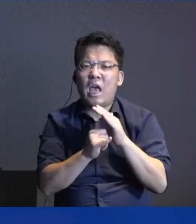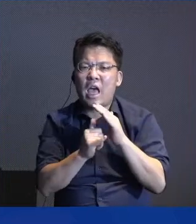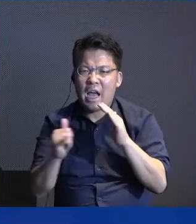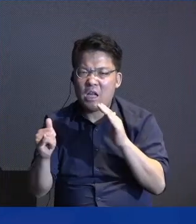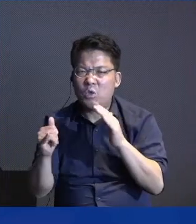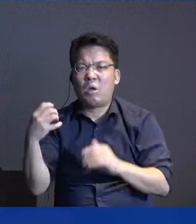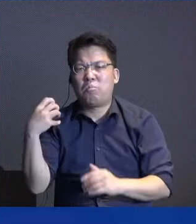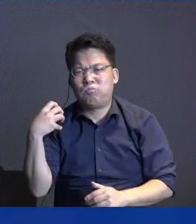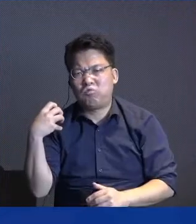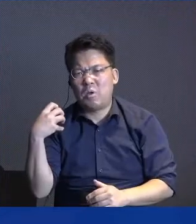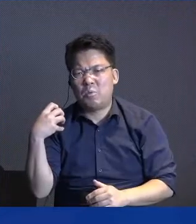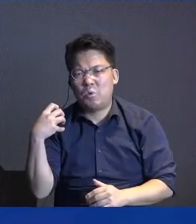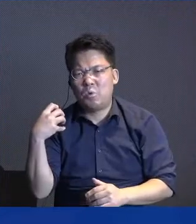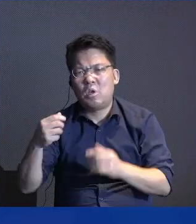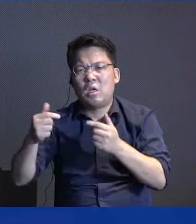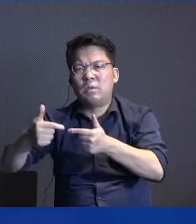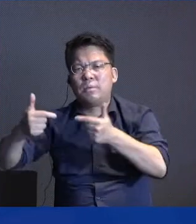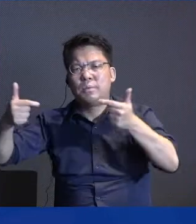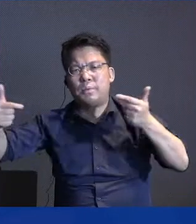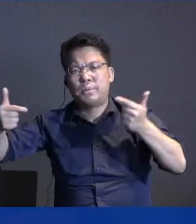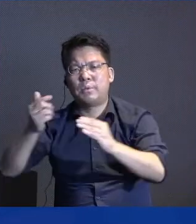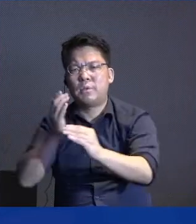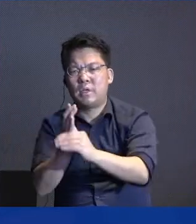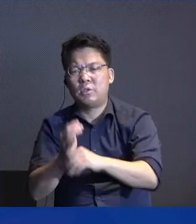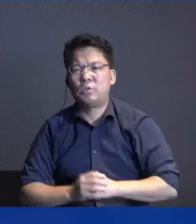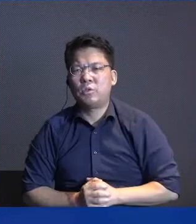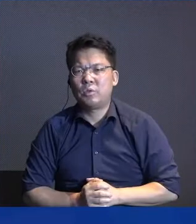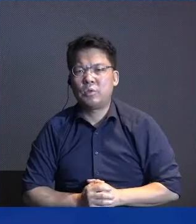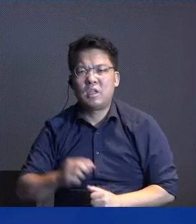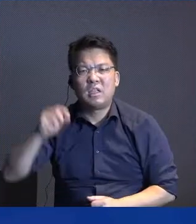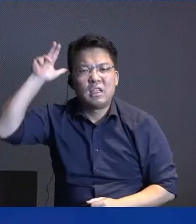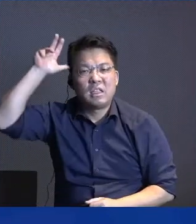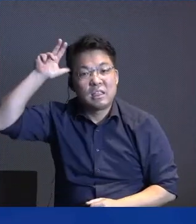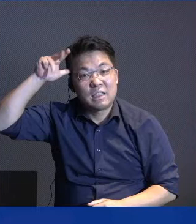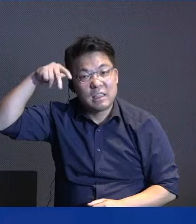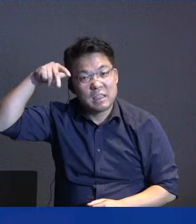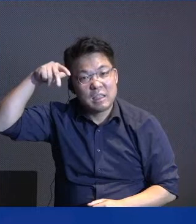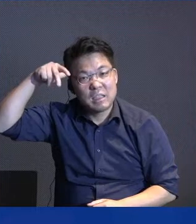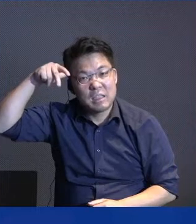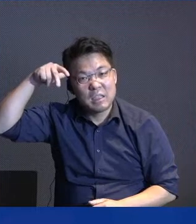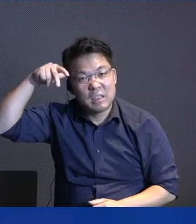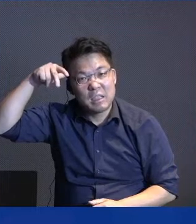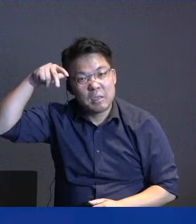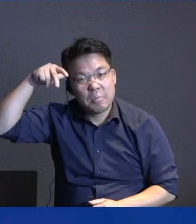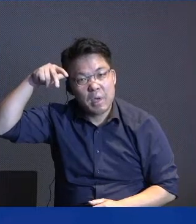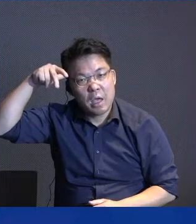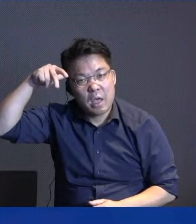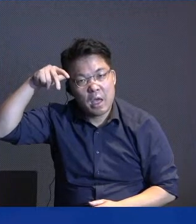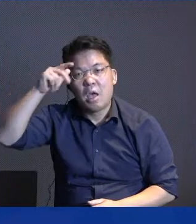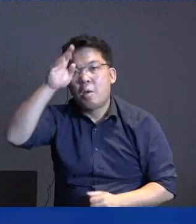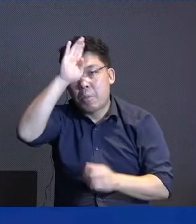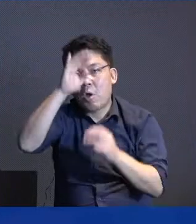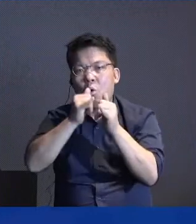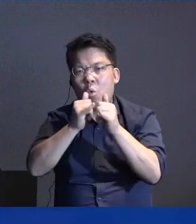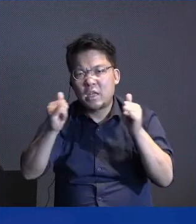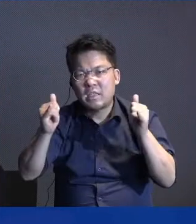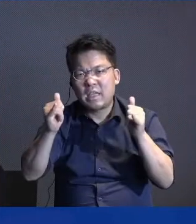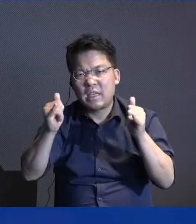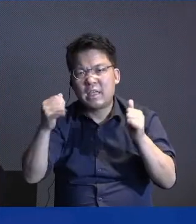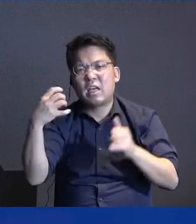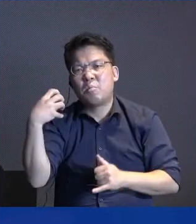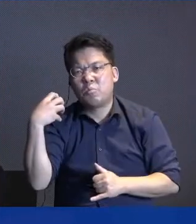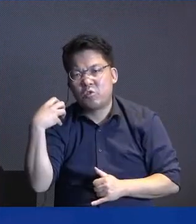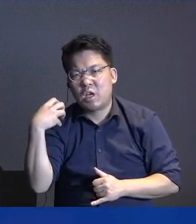The burden of dementia is not just a problem of more aged societies. The risk of